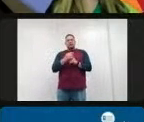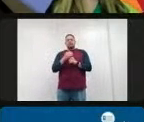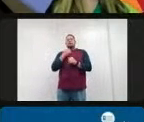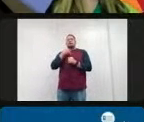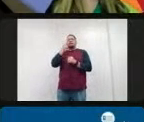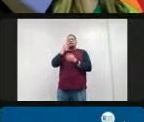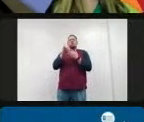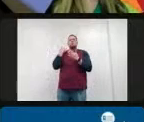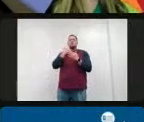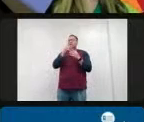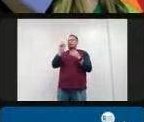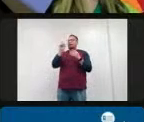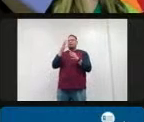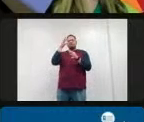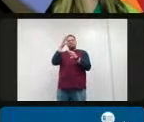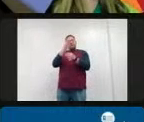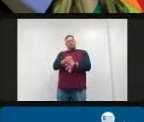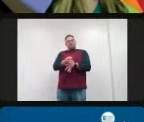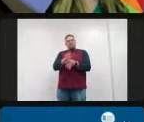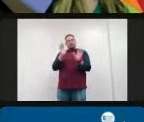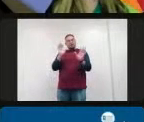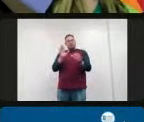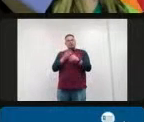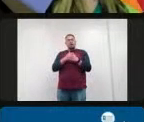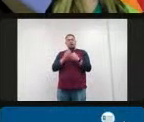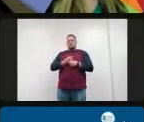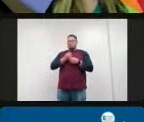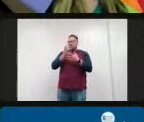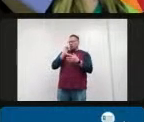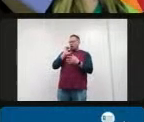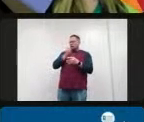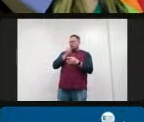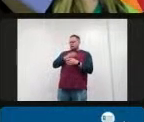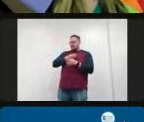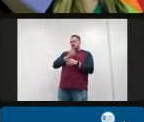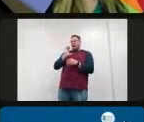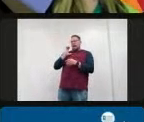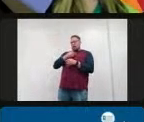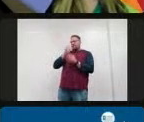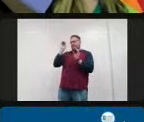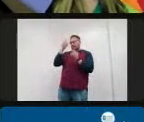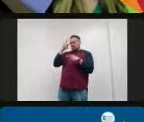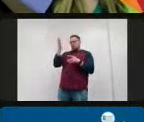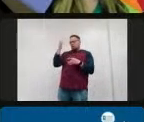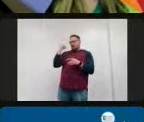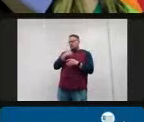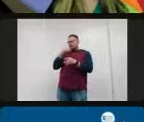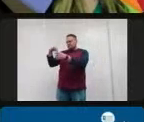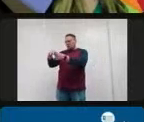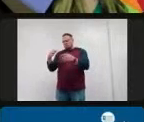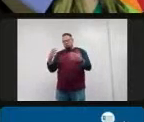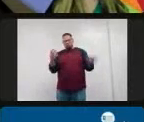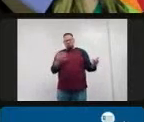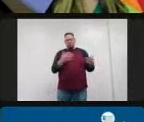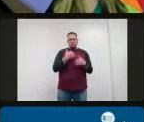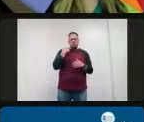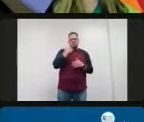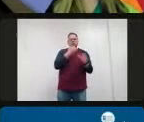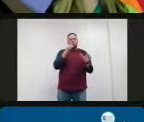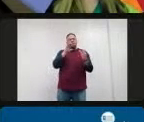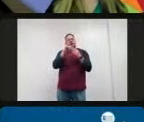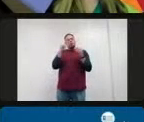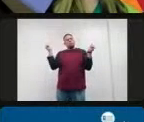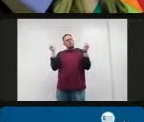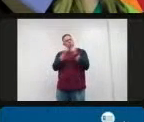good faith. And also when expressing ourselves about what we voted or how we voted, that we do it in